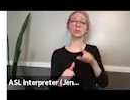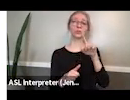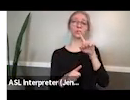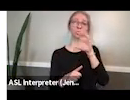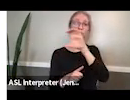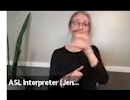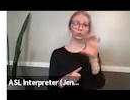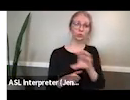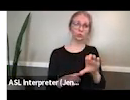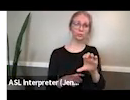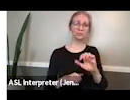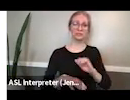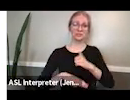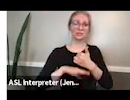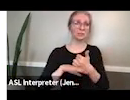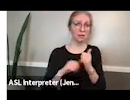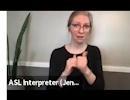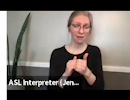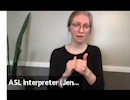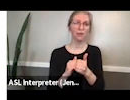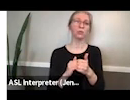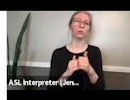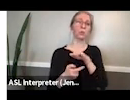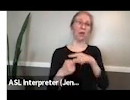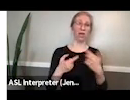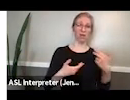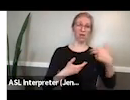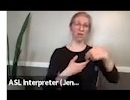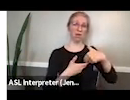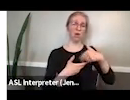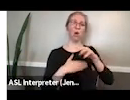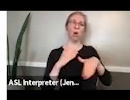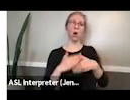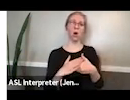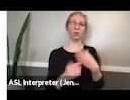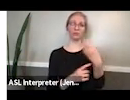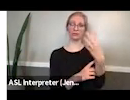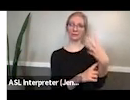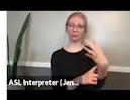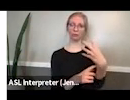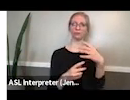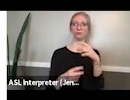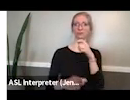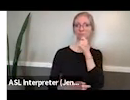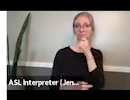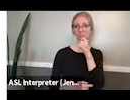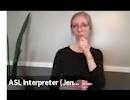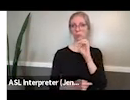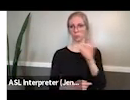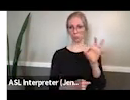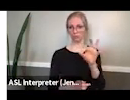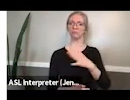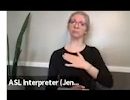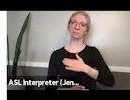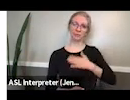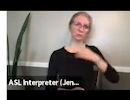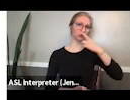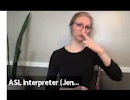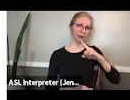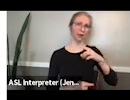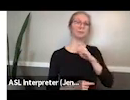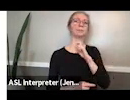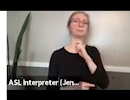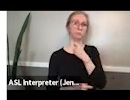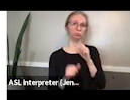you enter the room, all of the participant microphones and webcams are off. And if you would keep yourself muted unless there is a